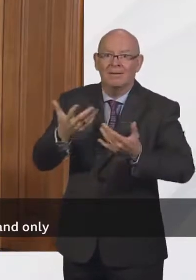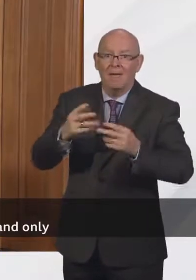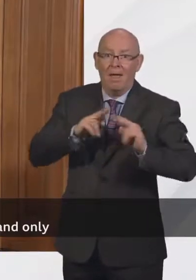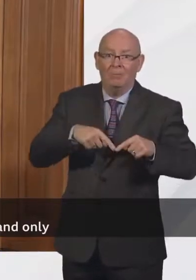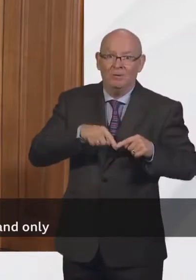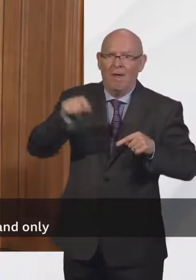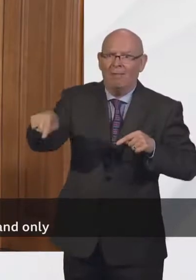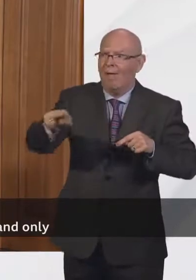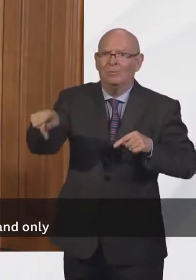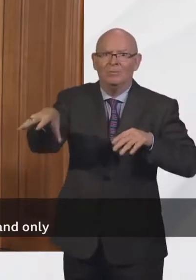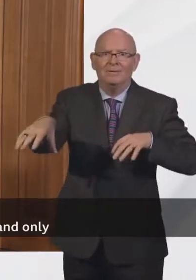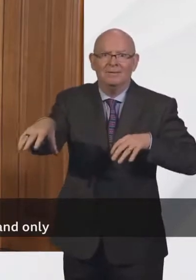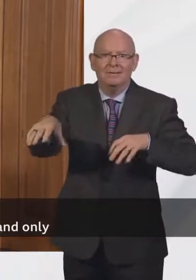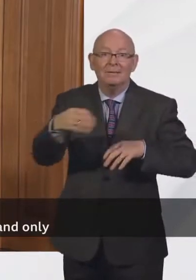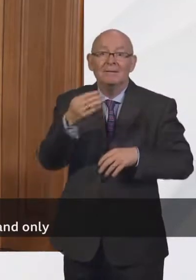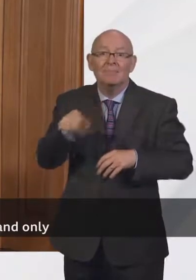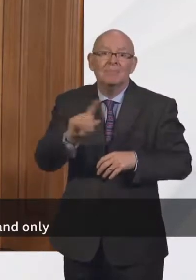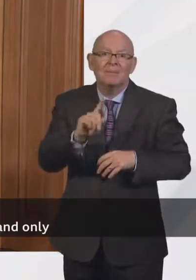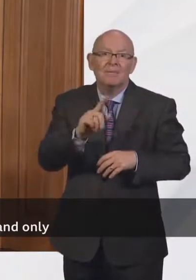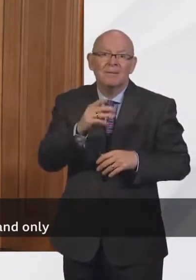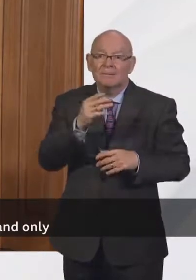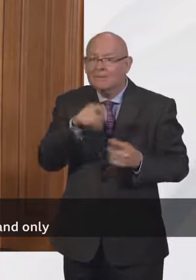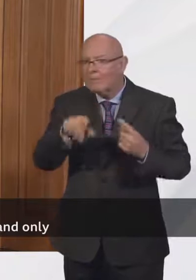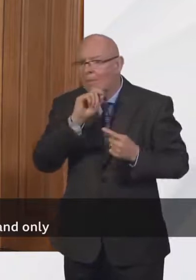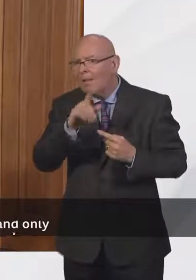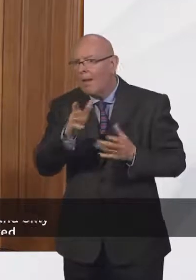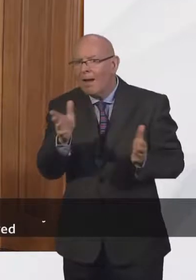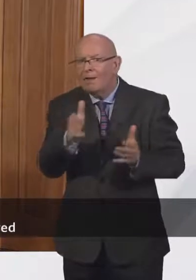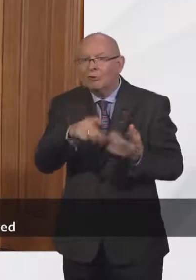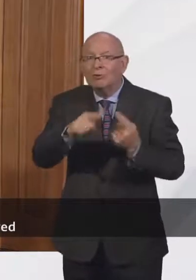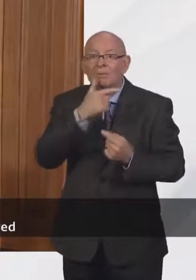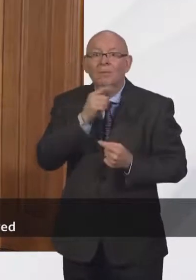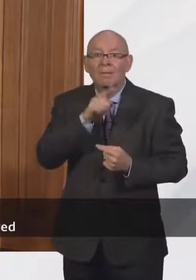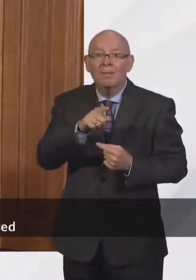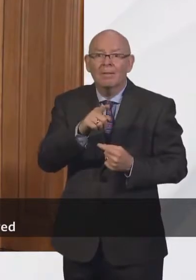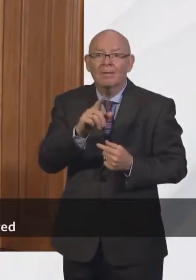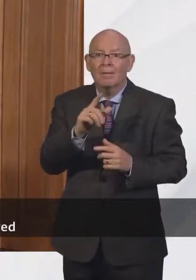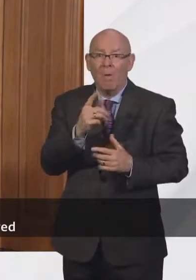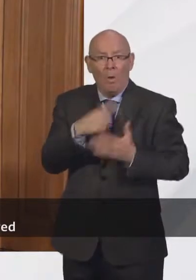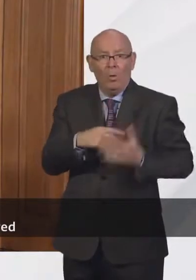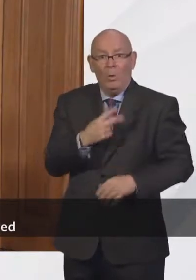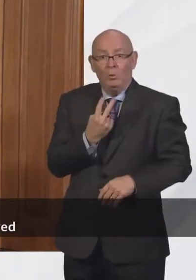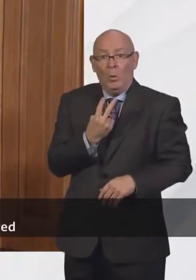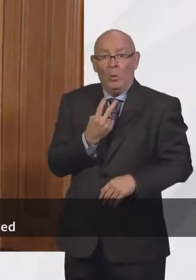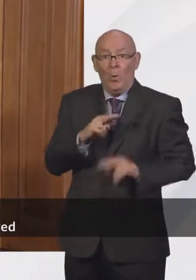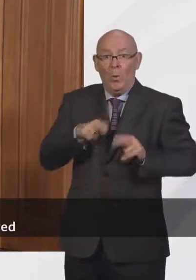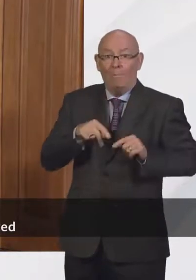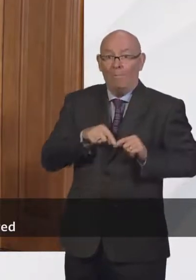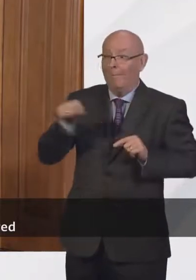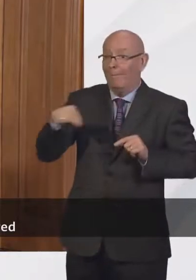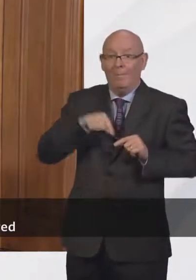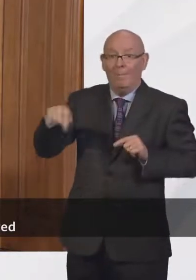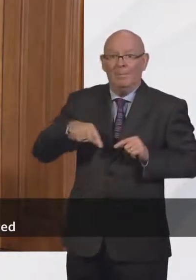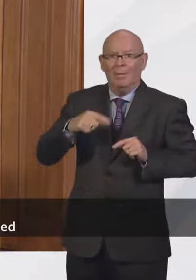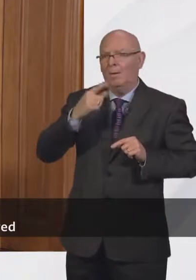and restaurants and pubs, to make sure that we can meet together in a safer, not completely safe, but a safer